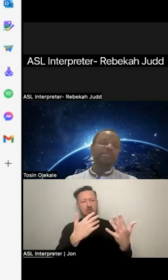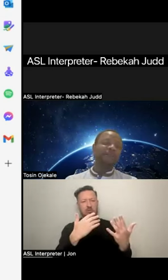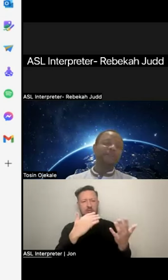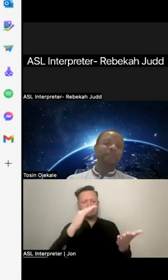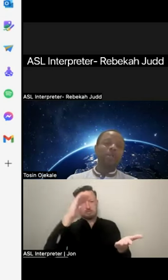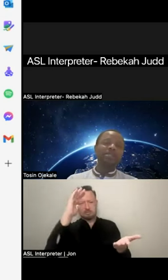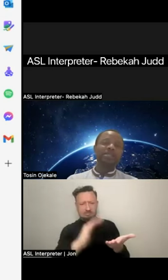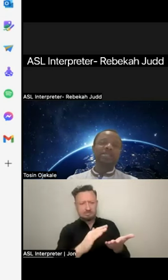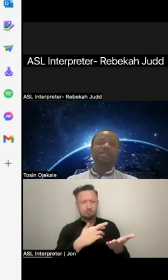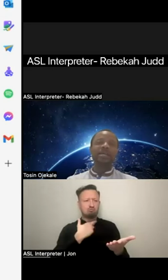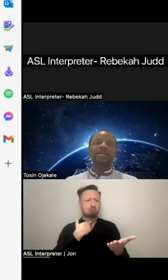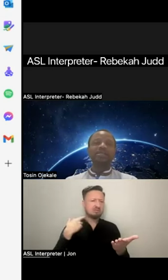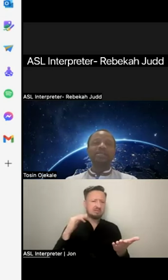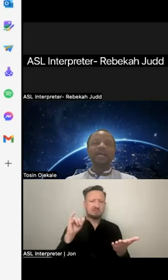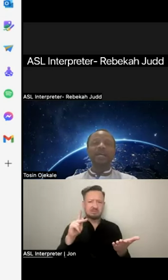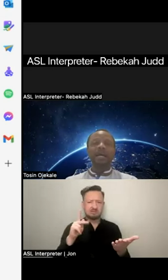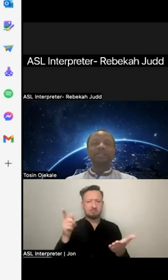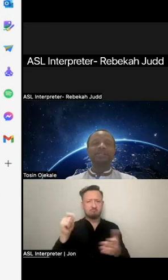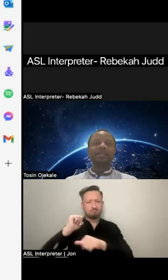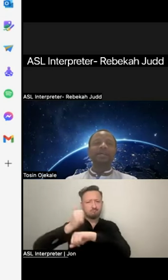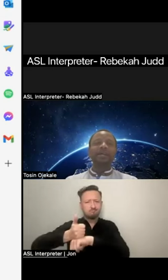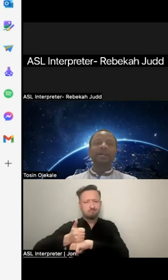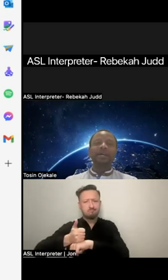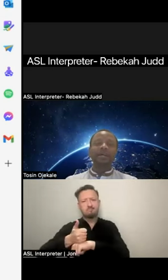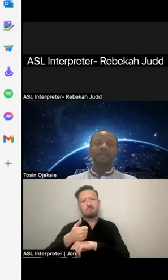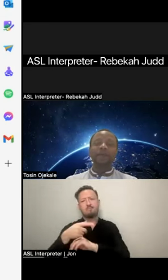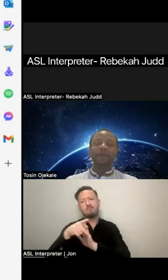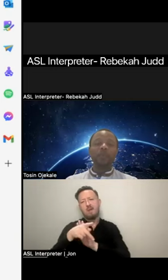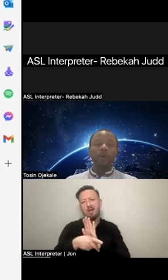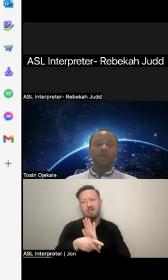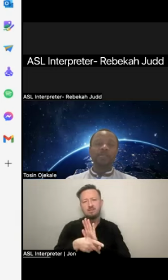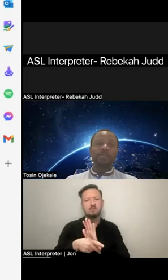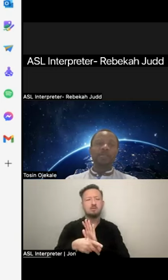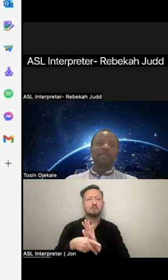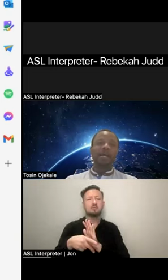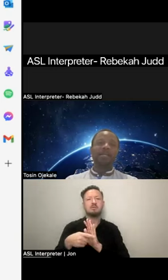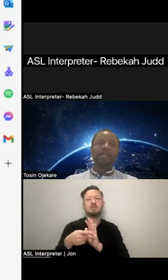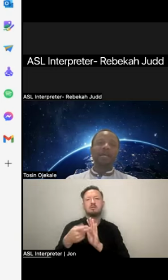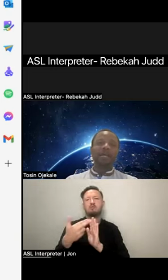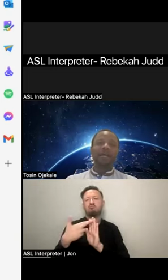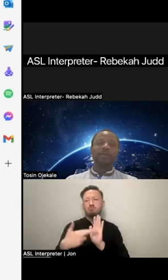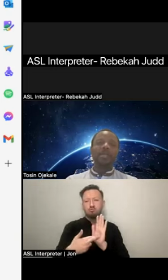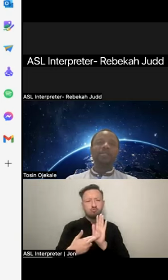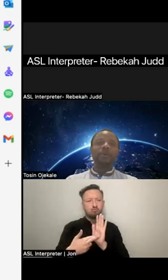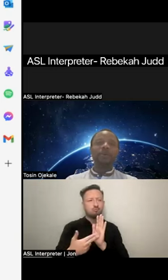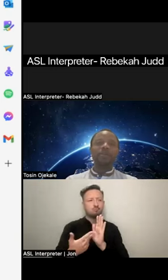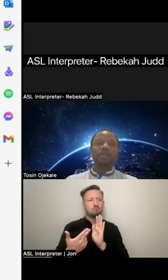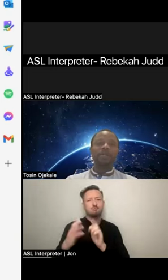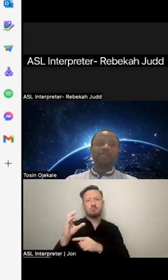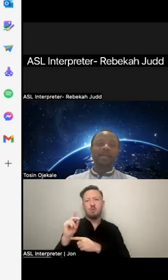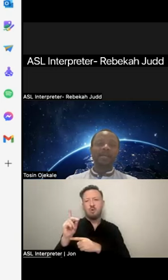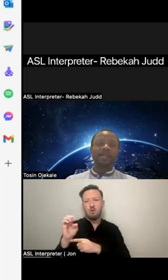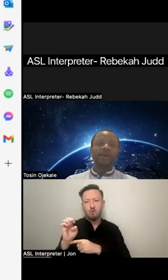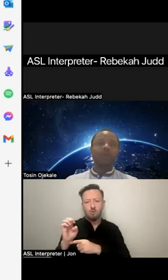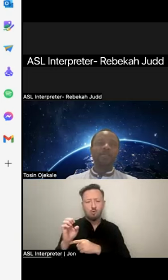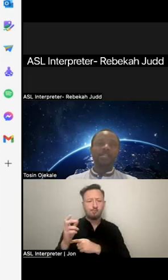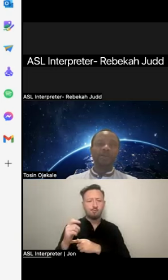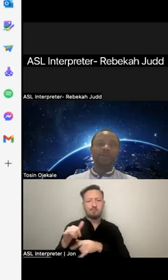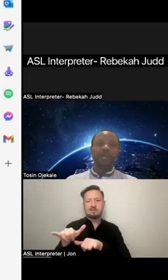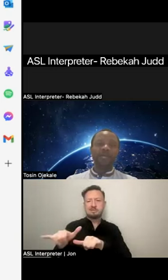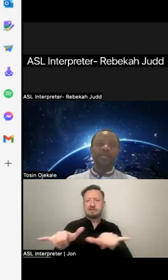up with different policies, standards, frameworks that based on their